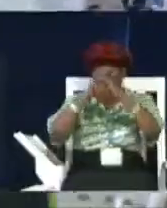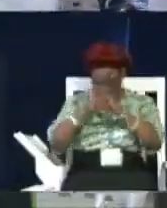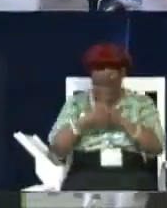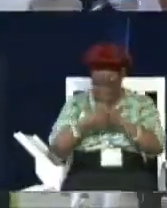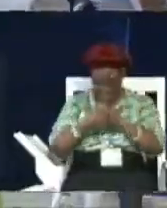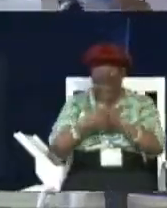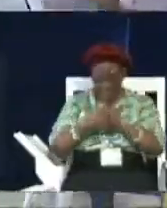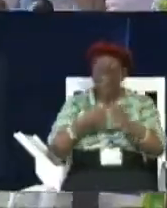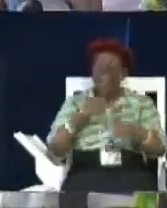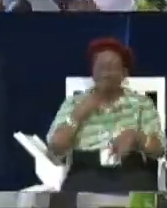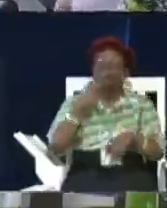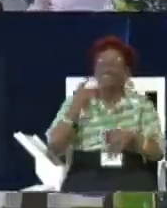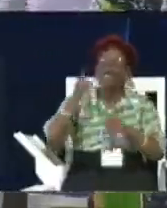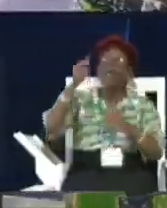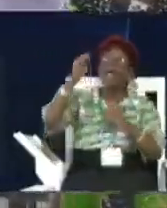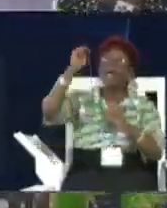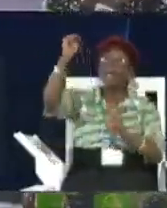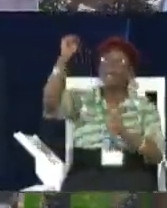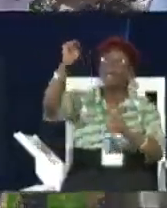you are the highest.